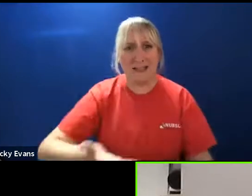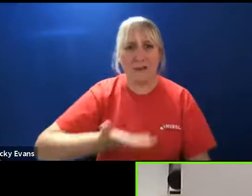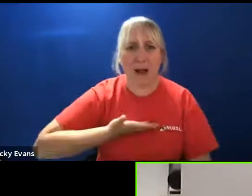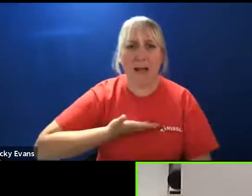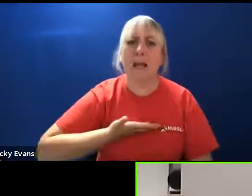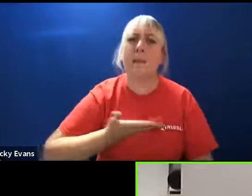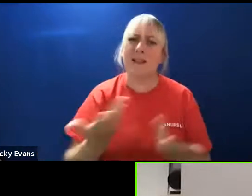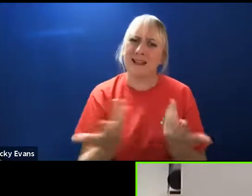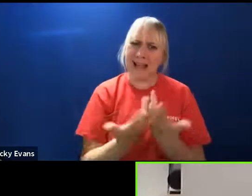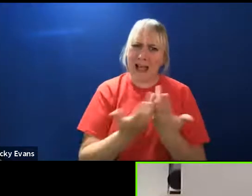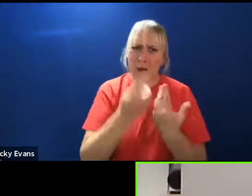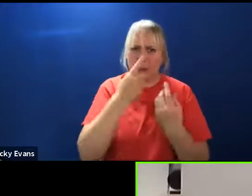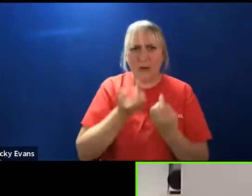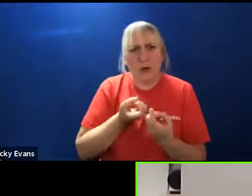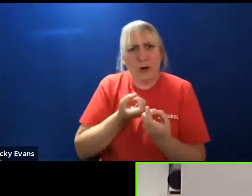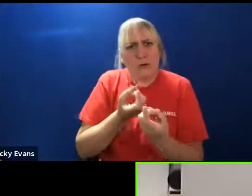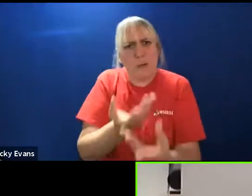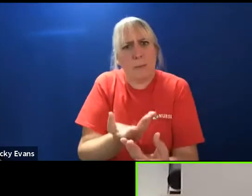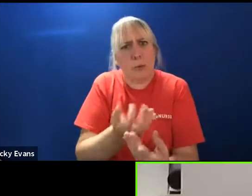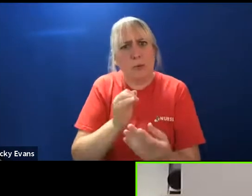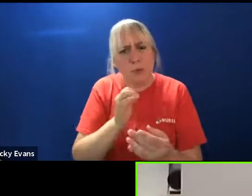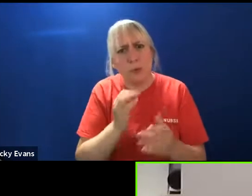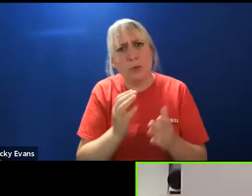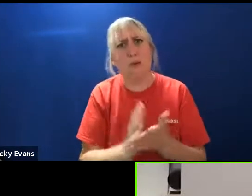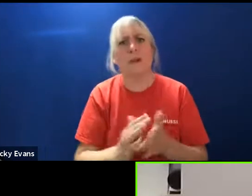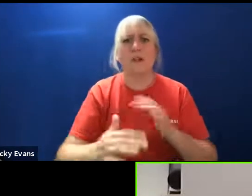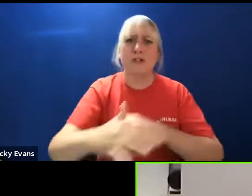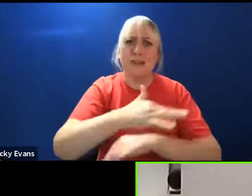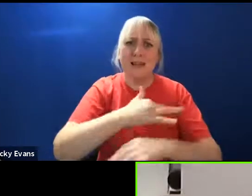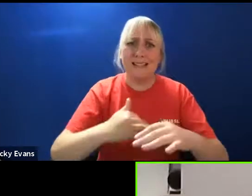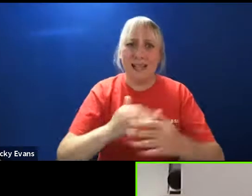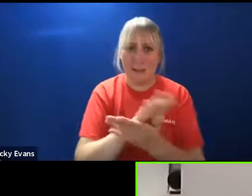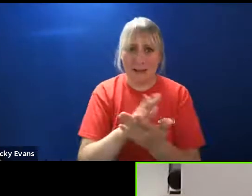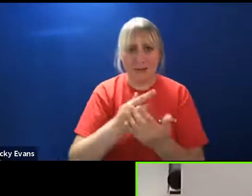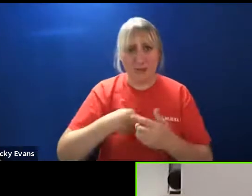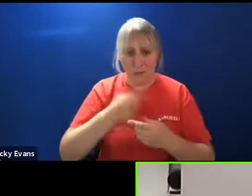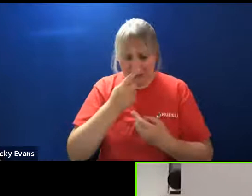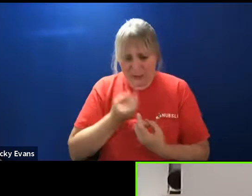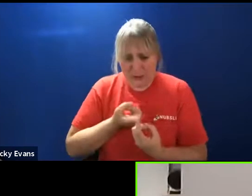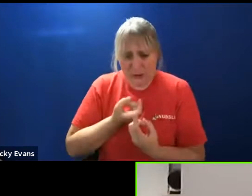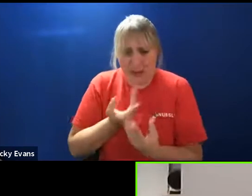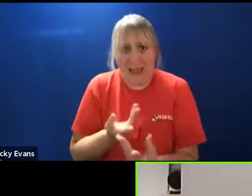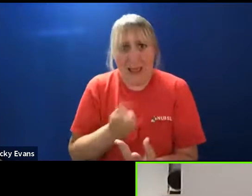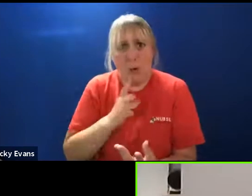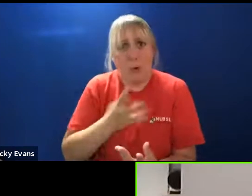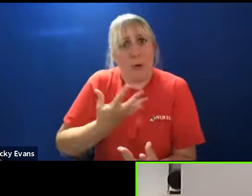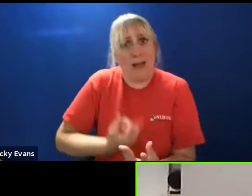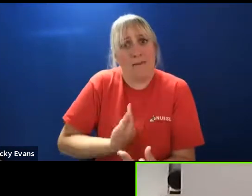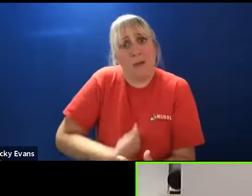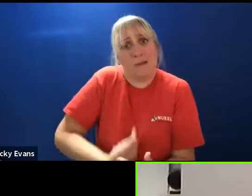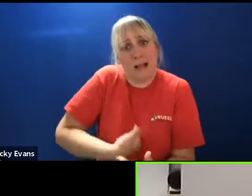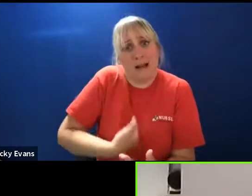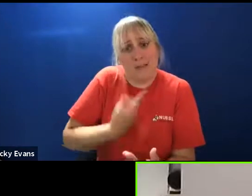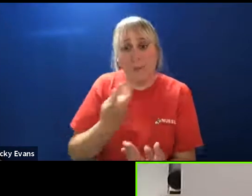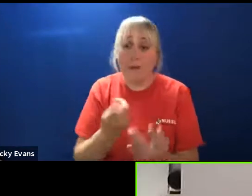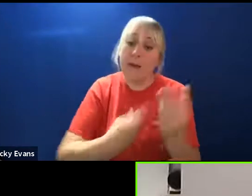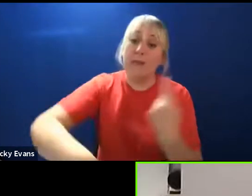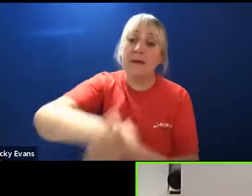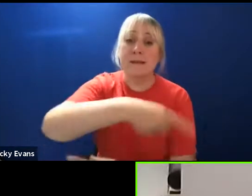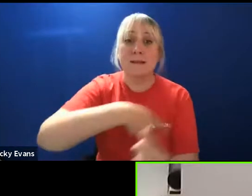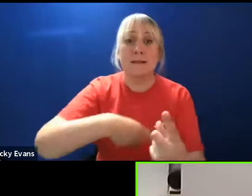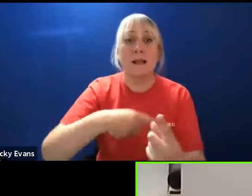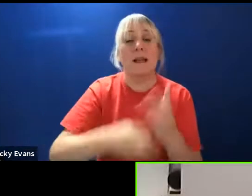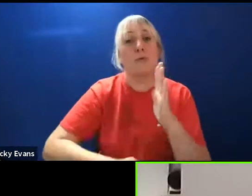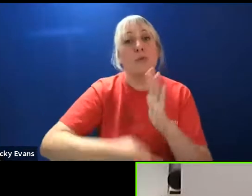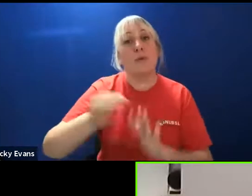to a meaningful society. It's about sharing what you have with others and making a better life for everyone.